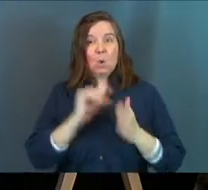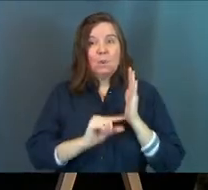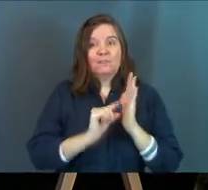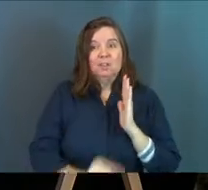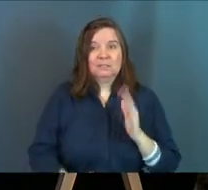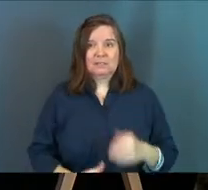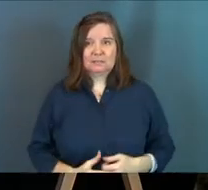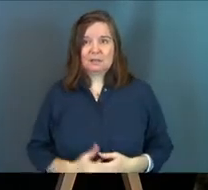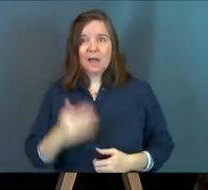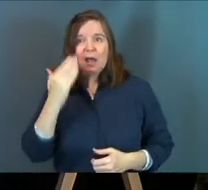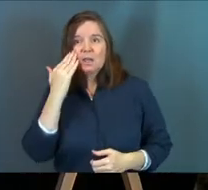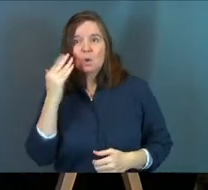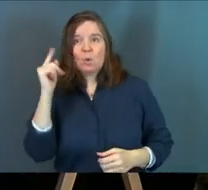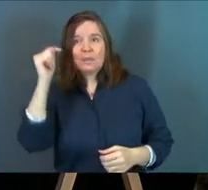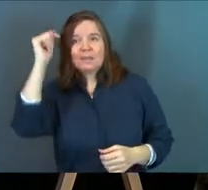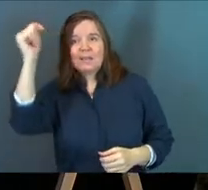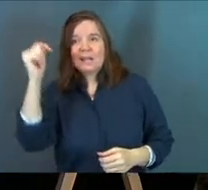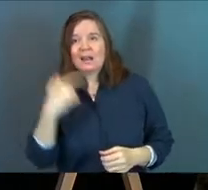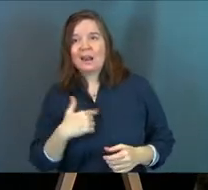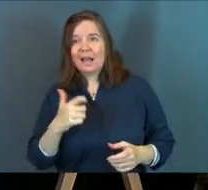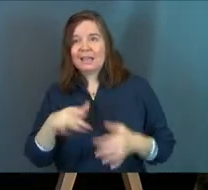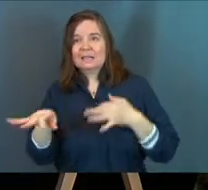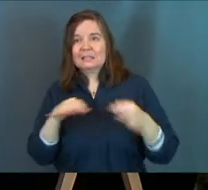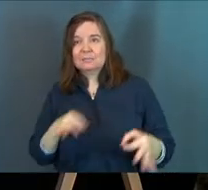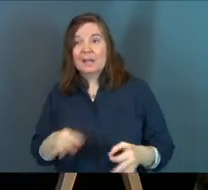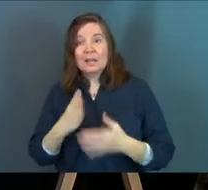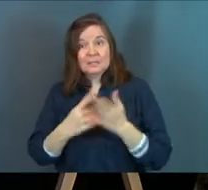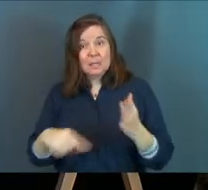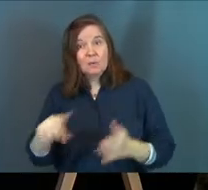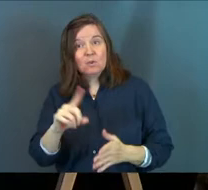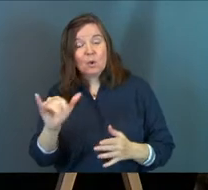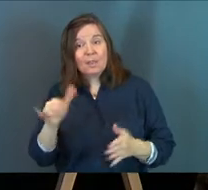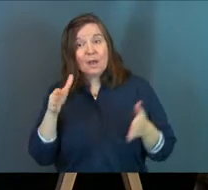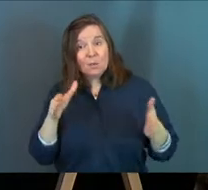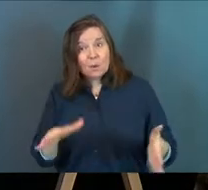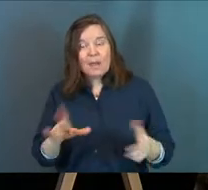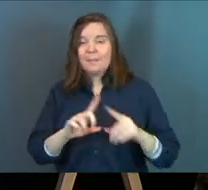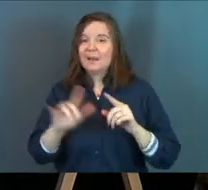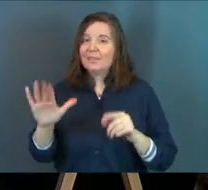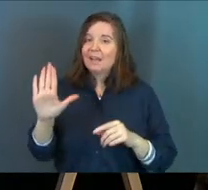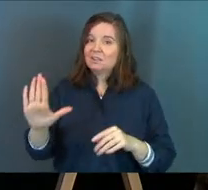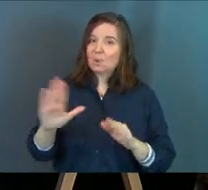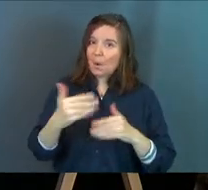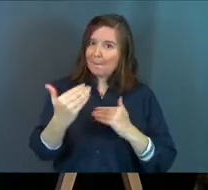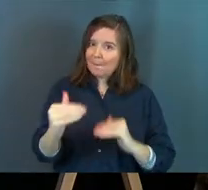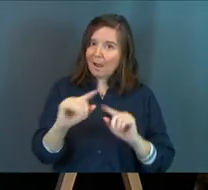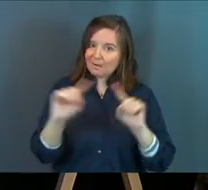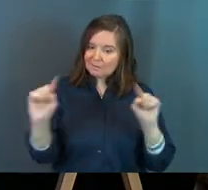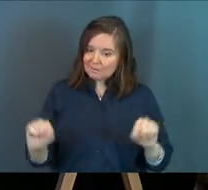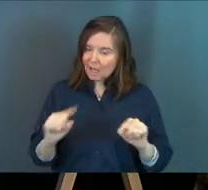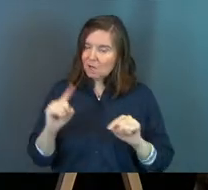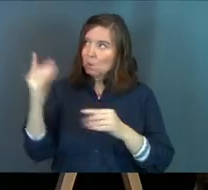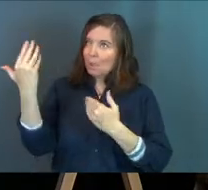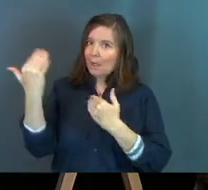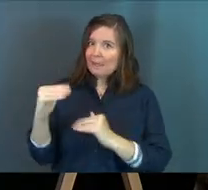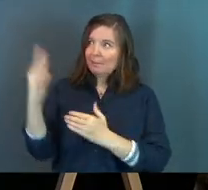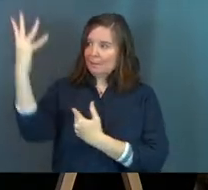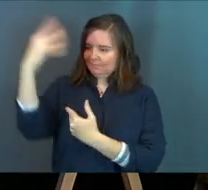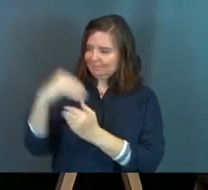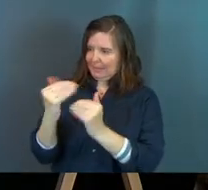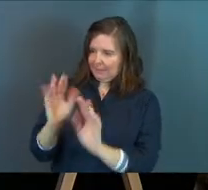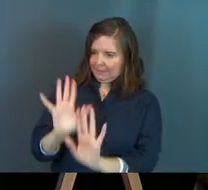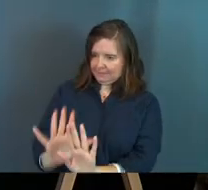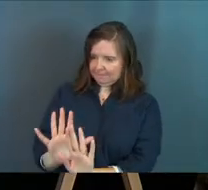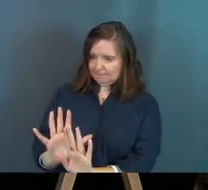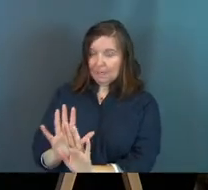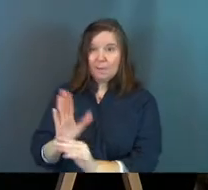verses. I know the theology and I can explain it. And some of you guys are that way. But that's your box and you've got God in that box. But don't ask